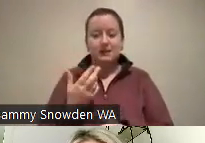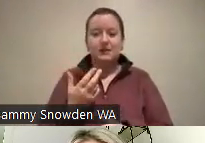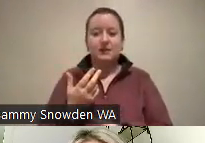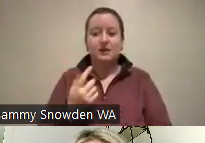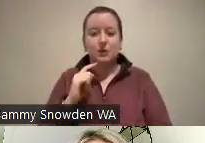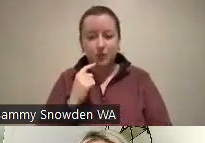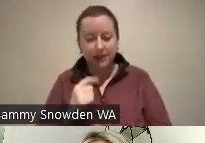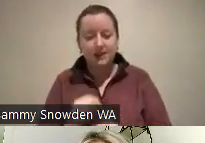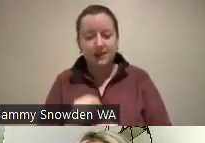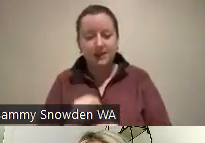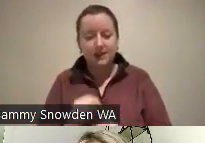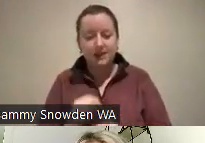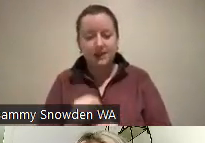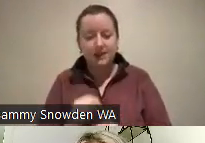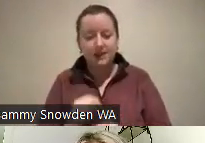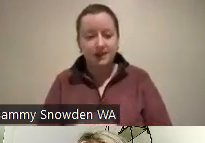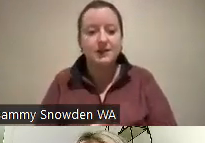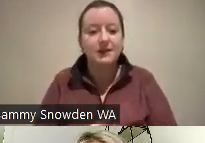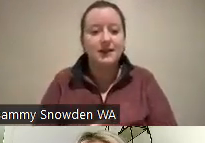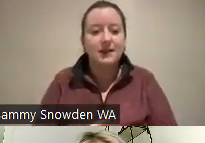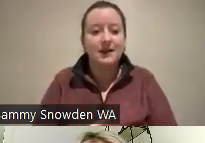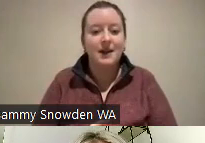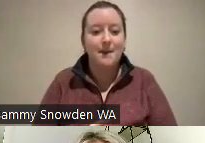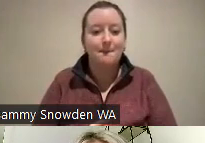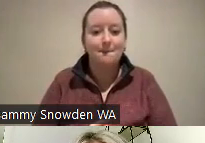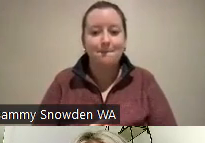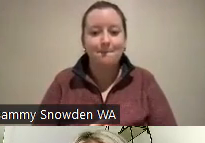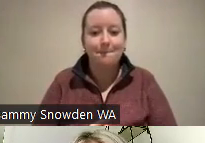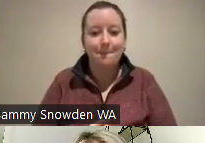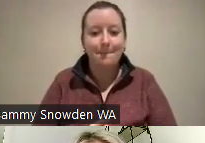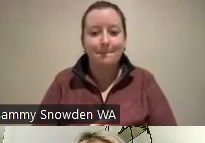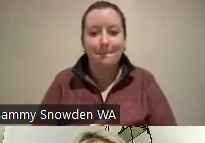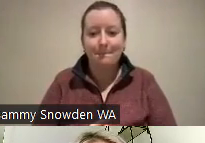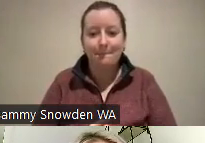you're like me, you've got teenagers and you want to make sure that they're eating right.